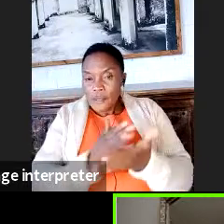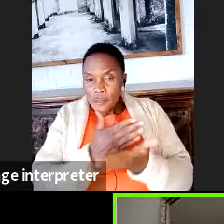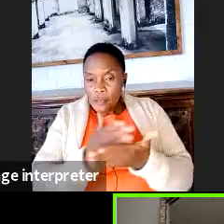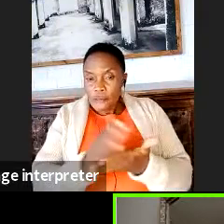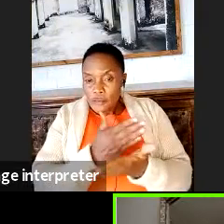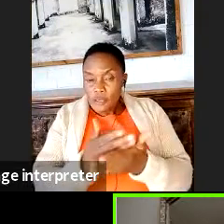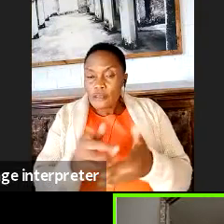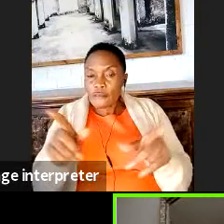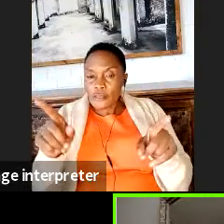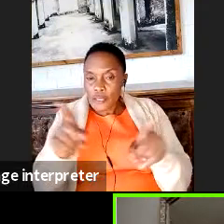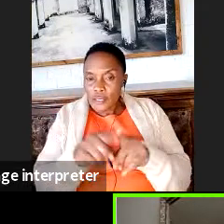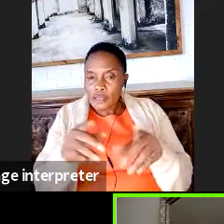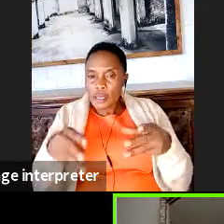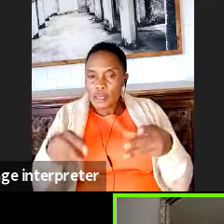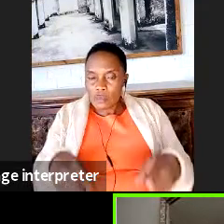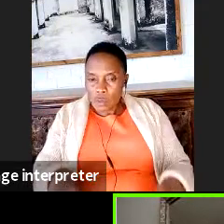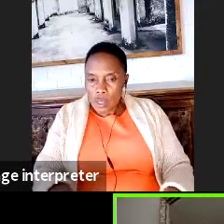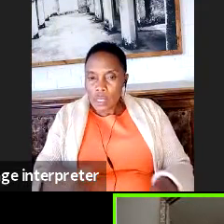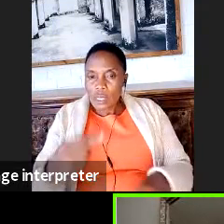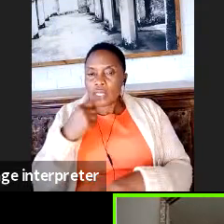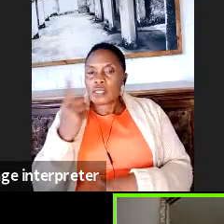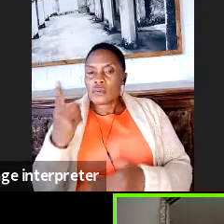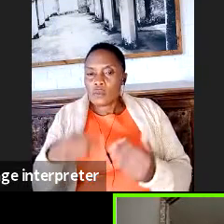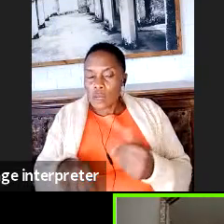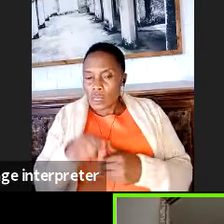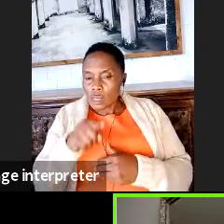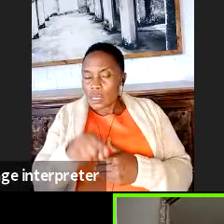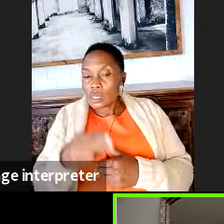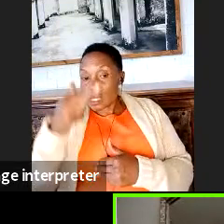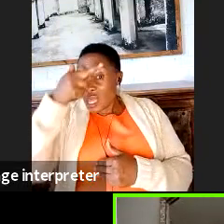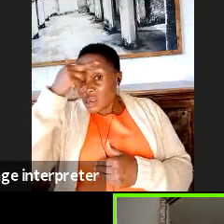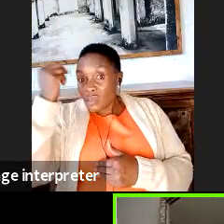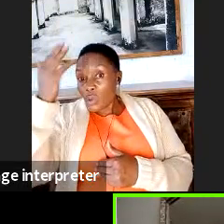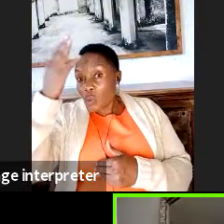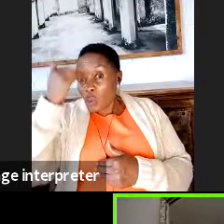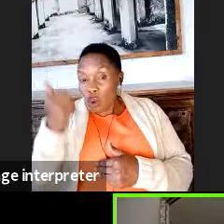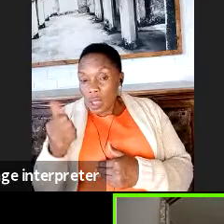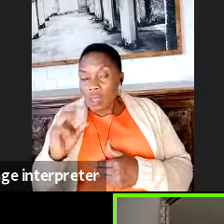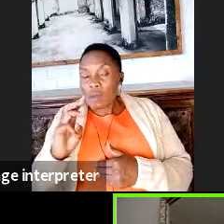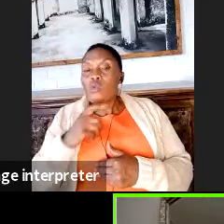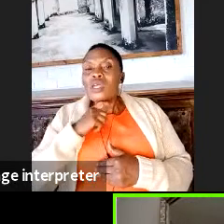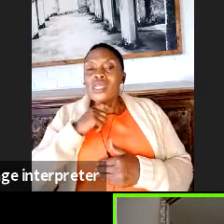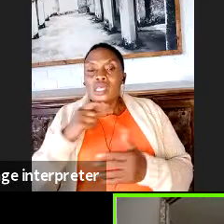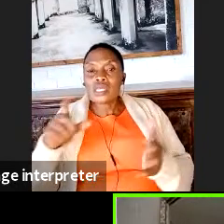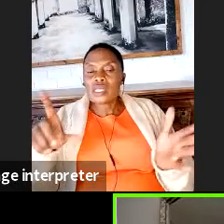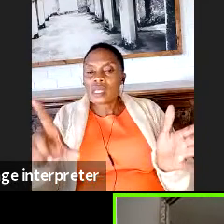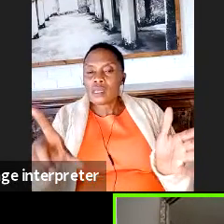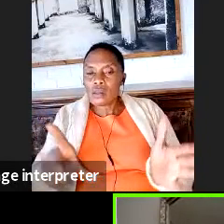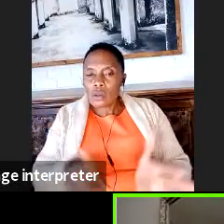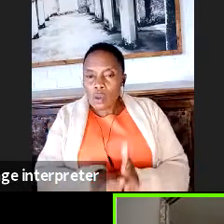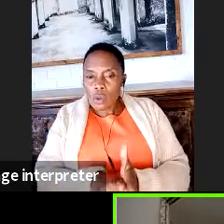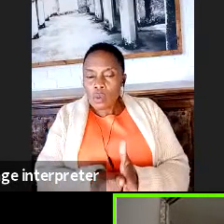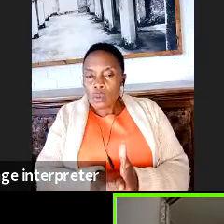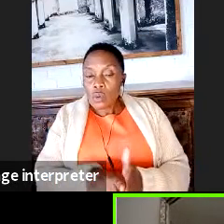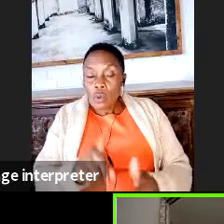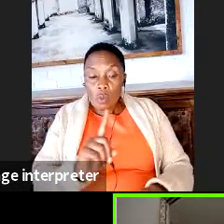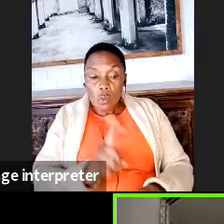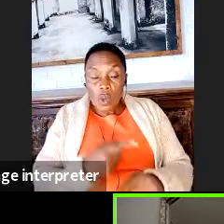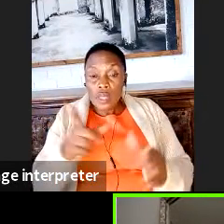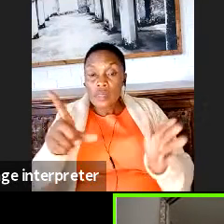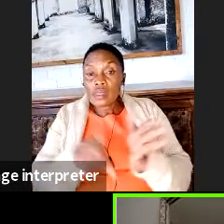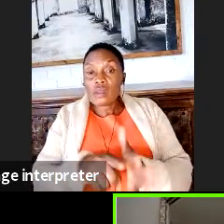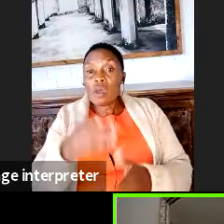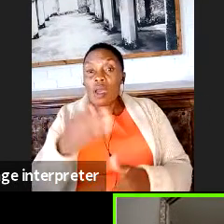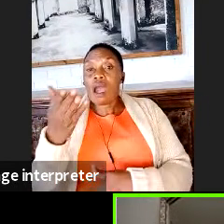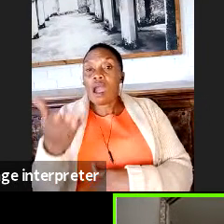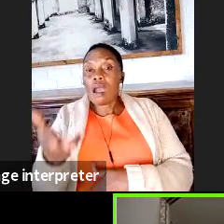then is really to say, this is the reason why we need those laws. because when you have a law in place, for